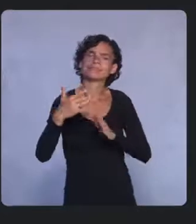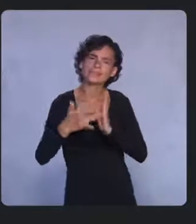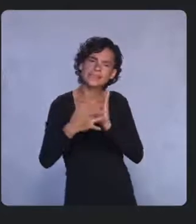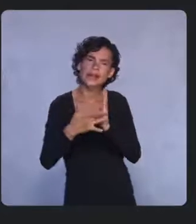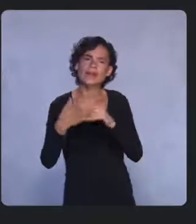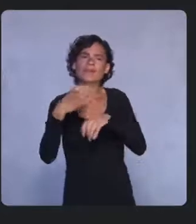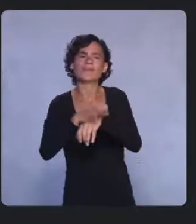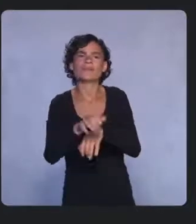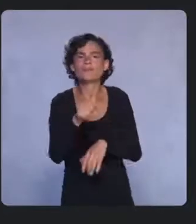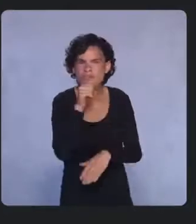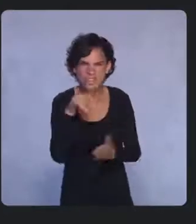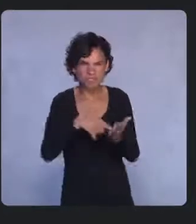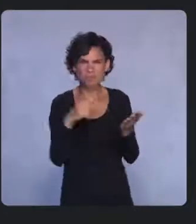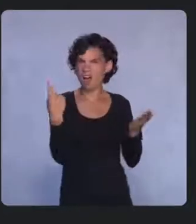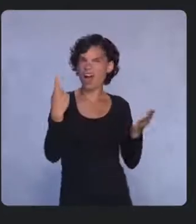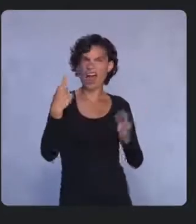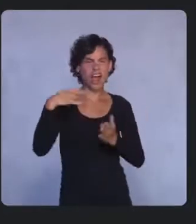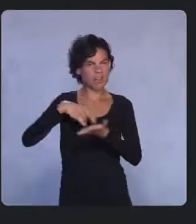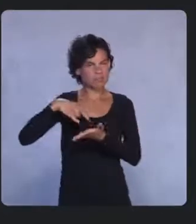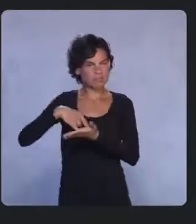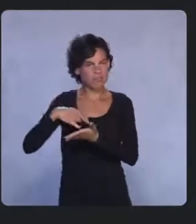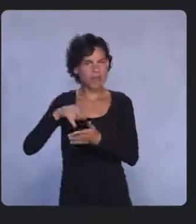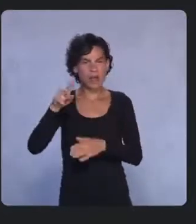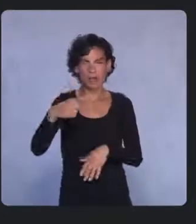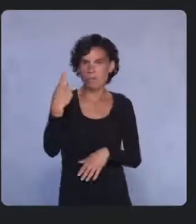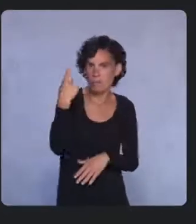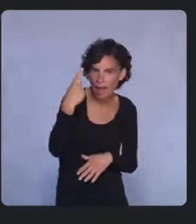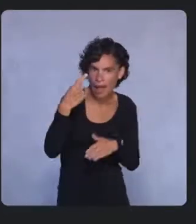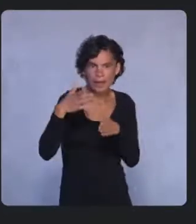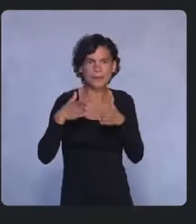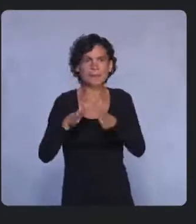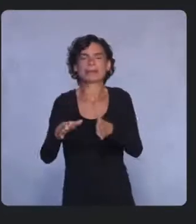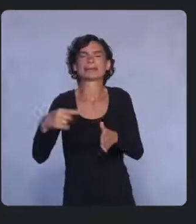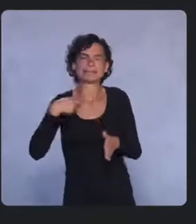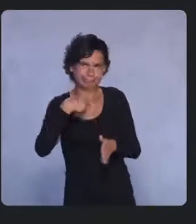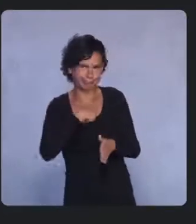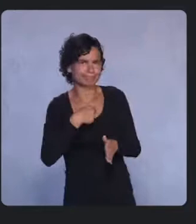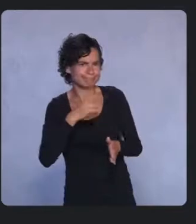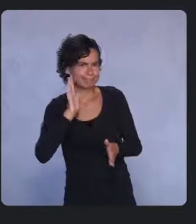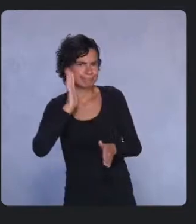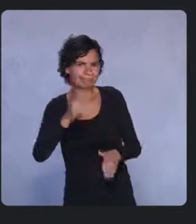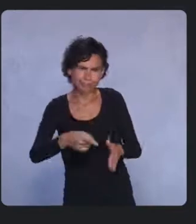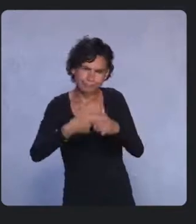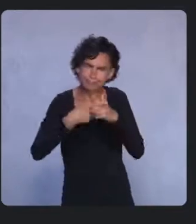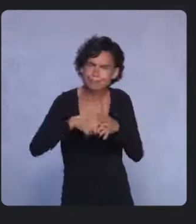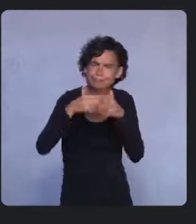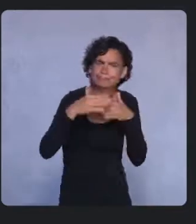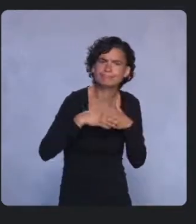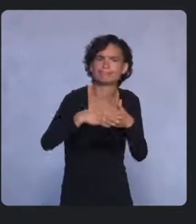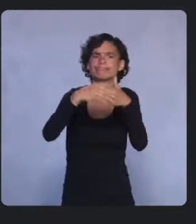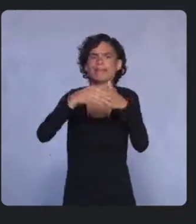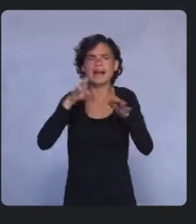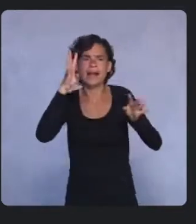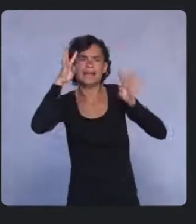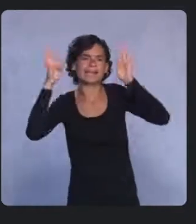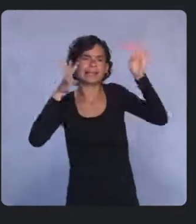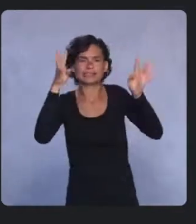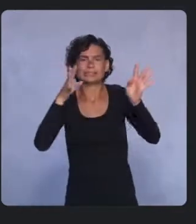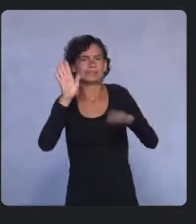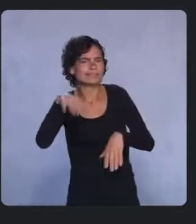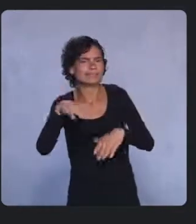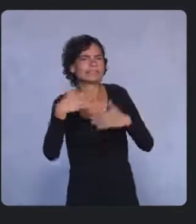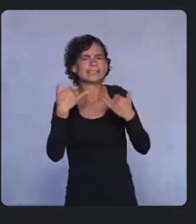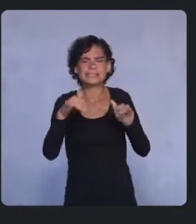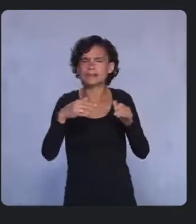this. And this is just one of the ways we'll continue to pioneer innovation while also maintaining the highest standards of